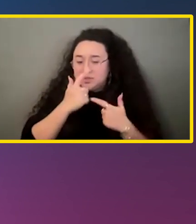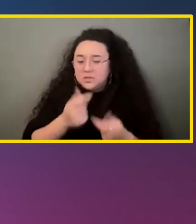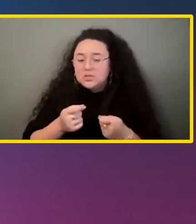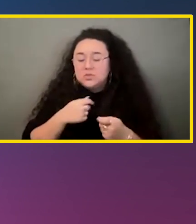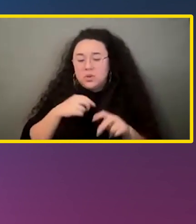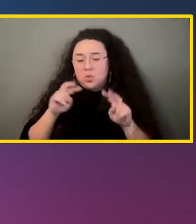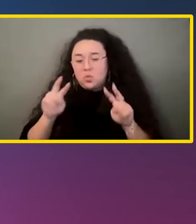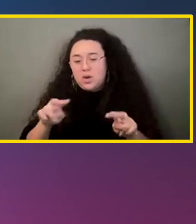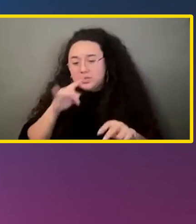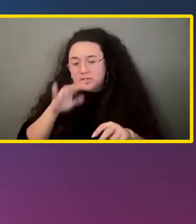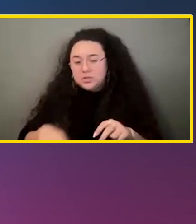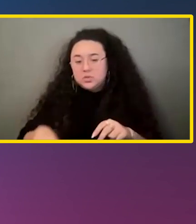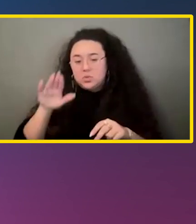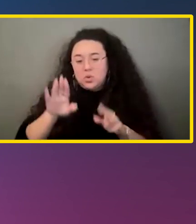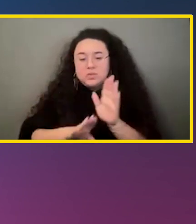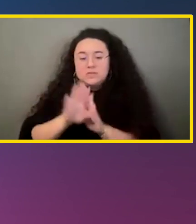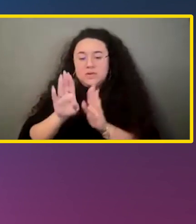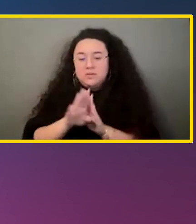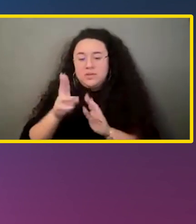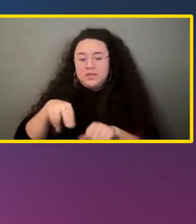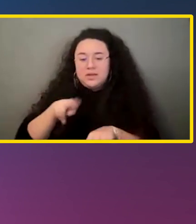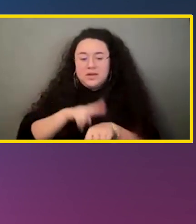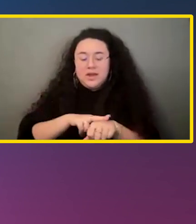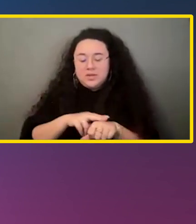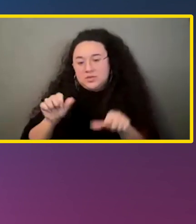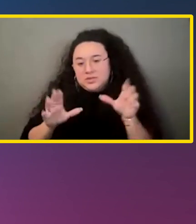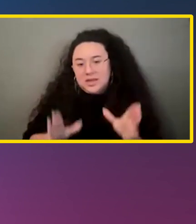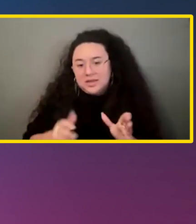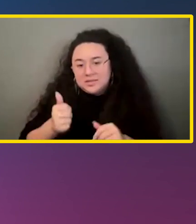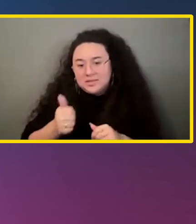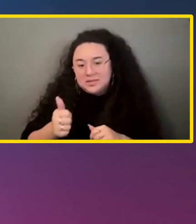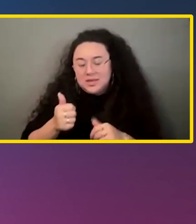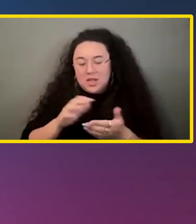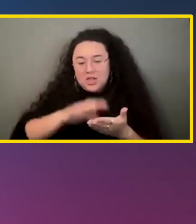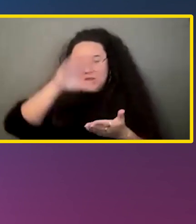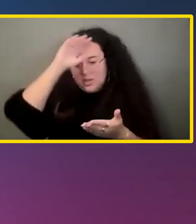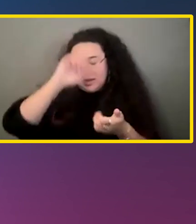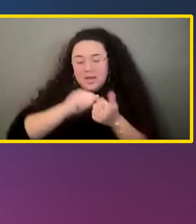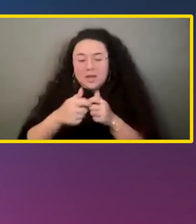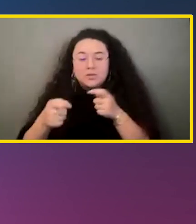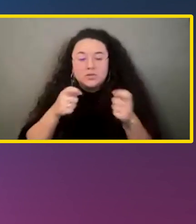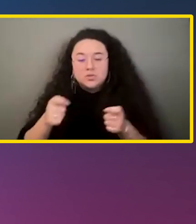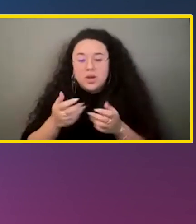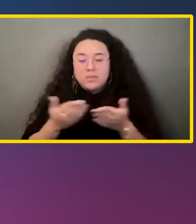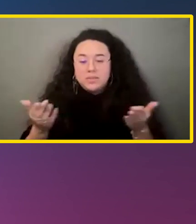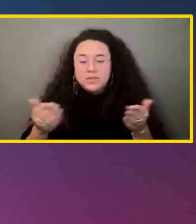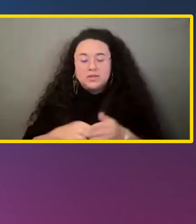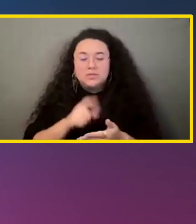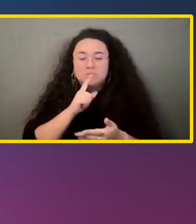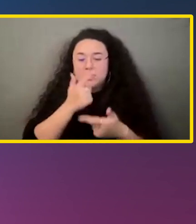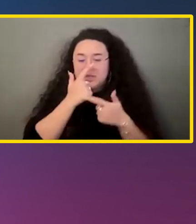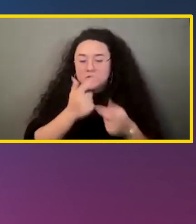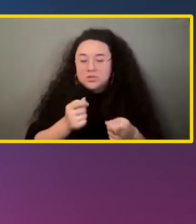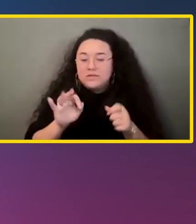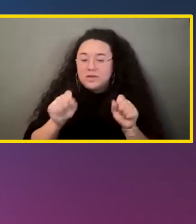watch kids develop and grow, they're like natural little scientists who are learning how to describe things. They're really interested in if they